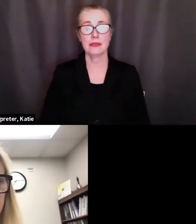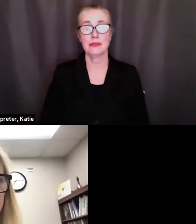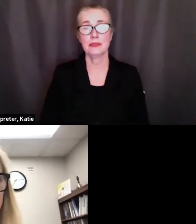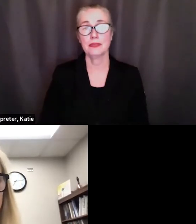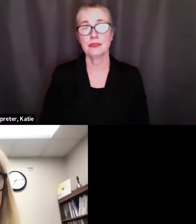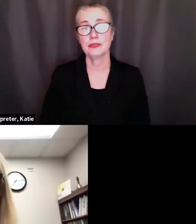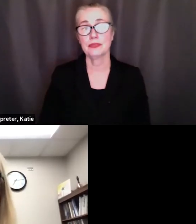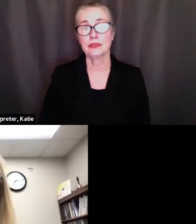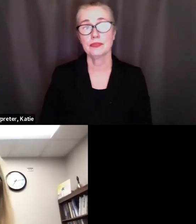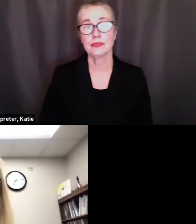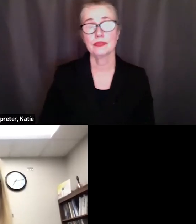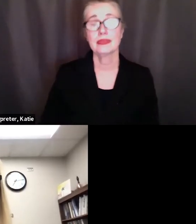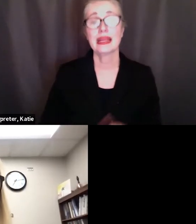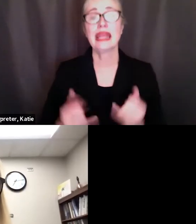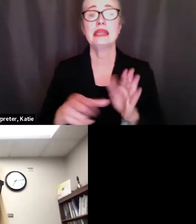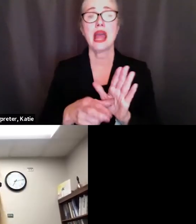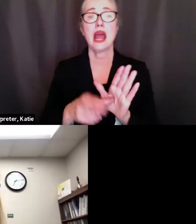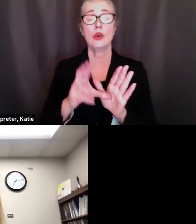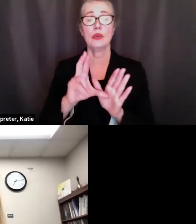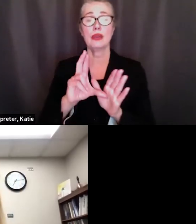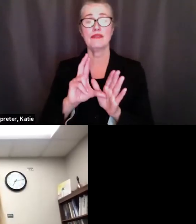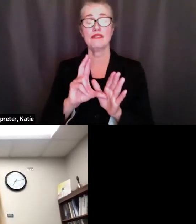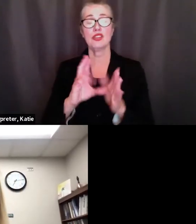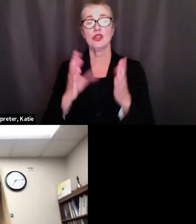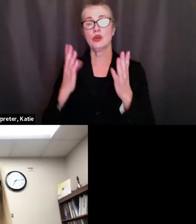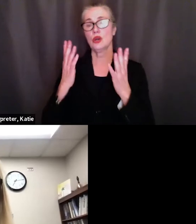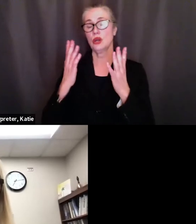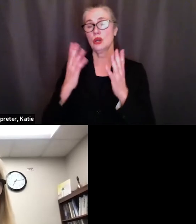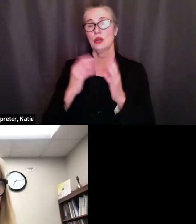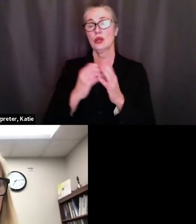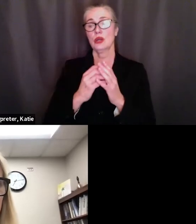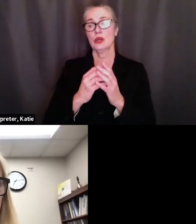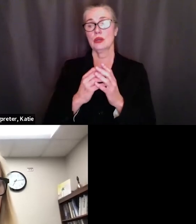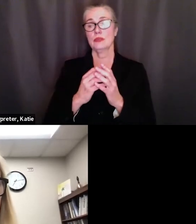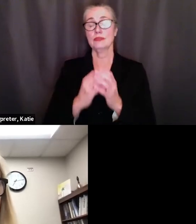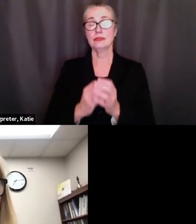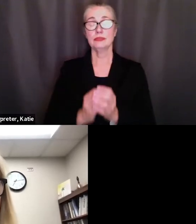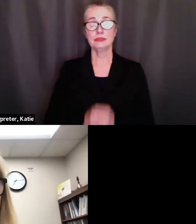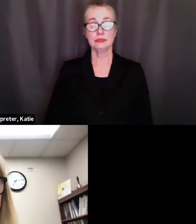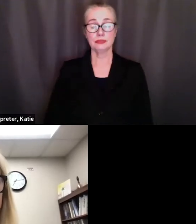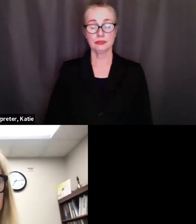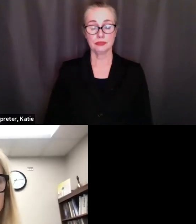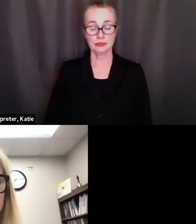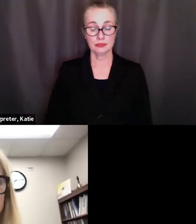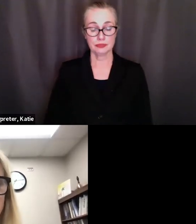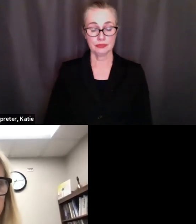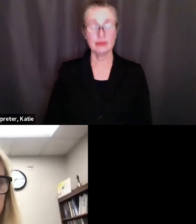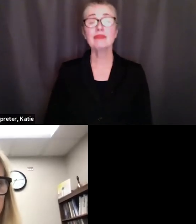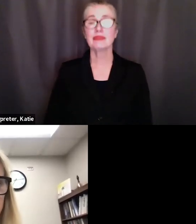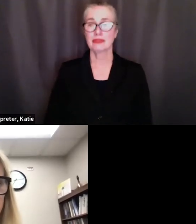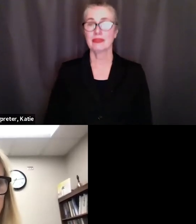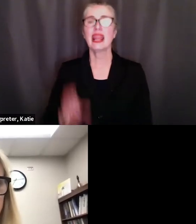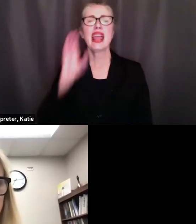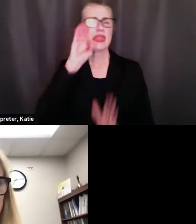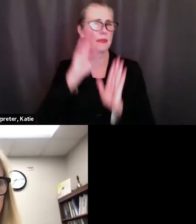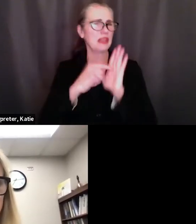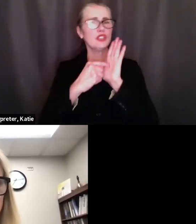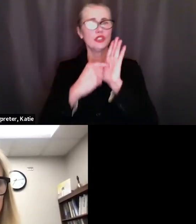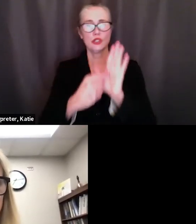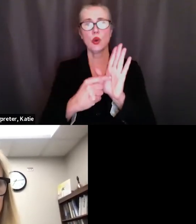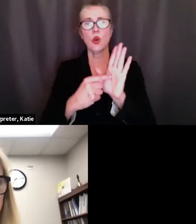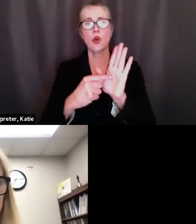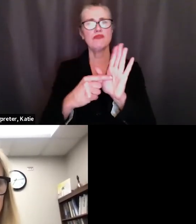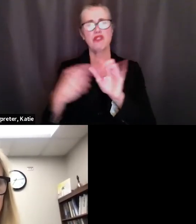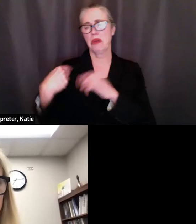quick kind of review of the ones that we've we've had on the um website for quite some time here so first